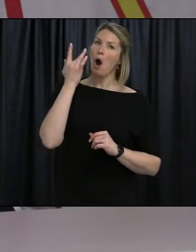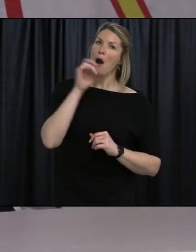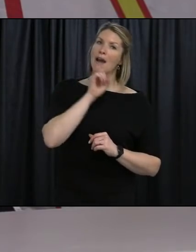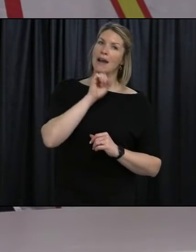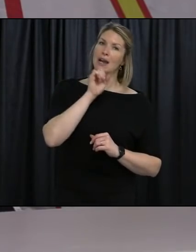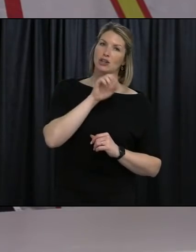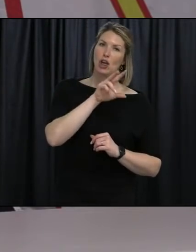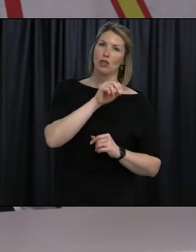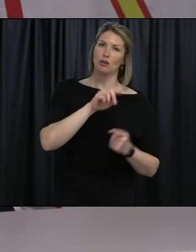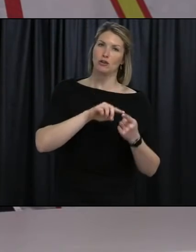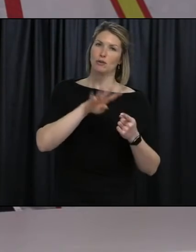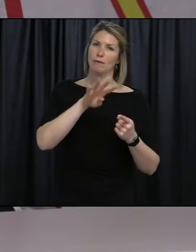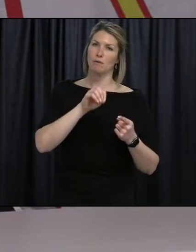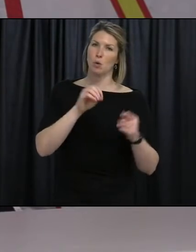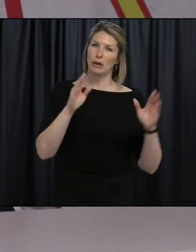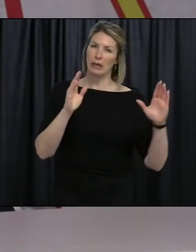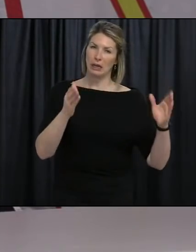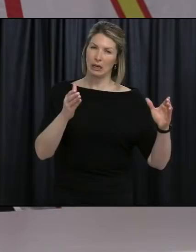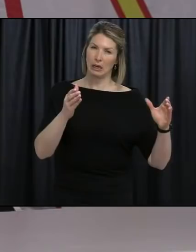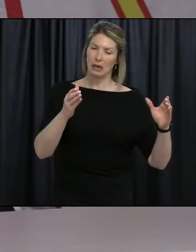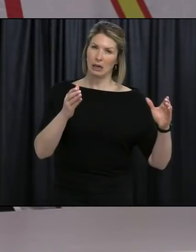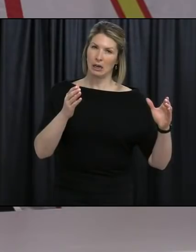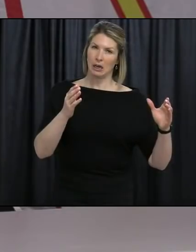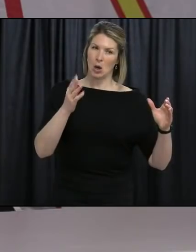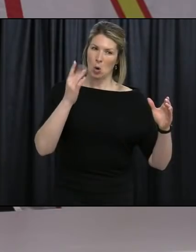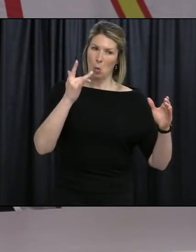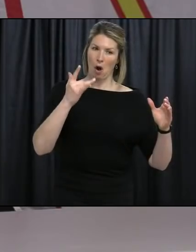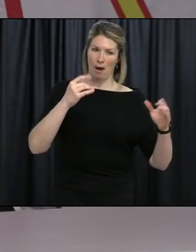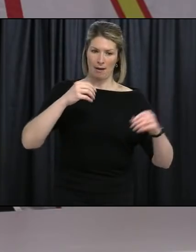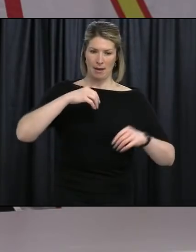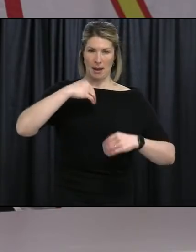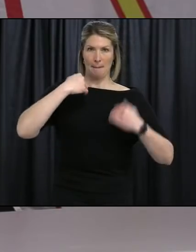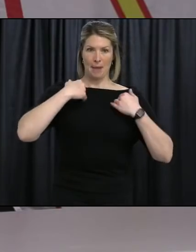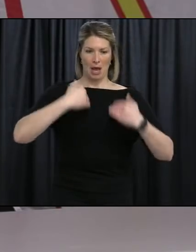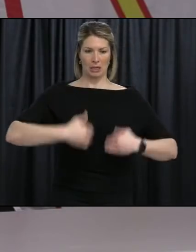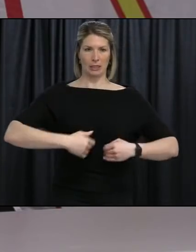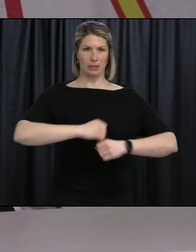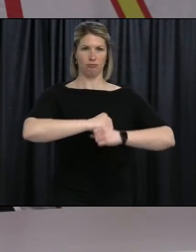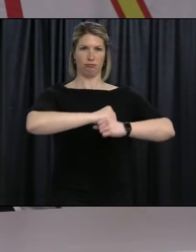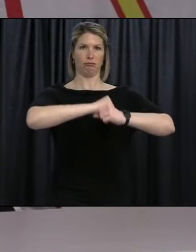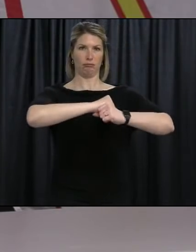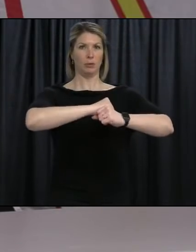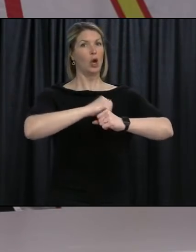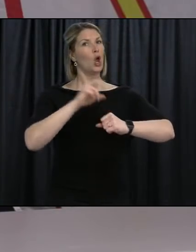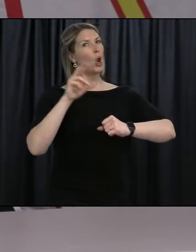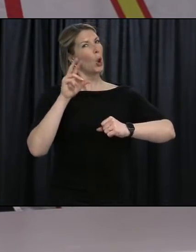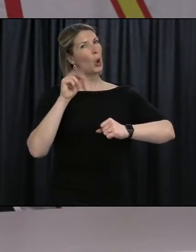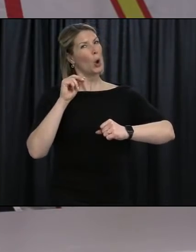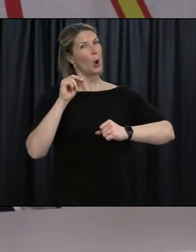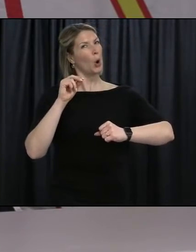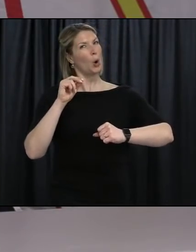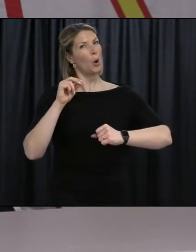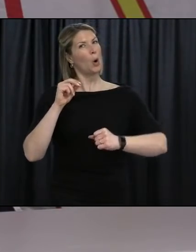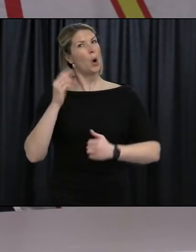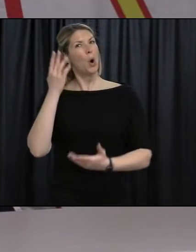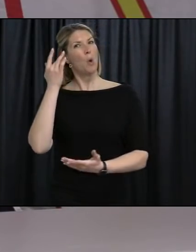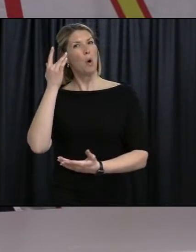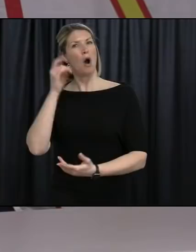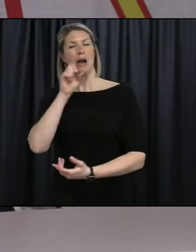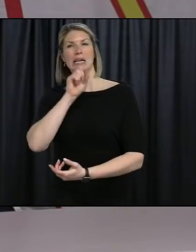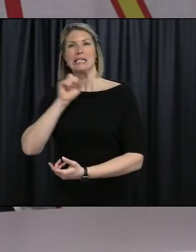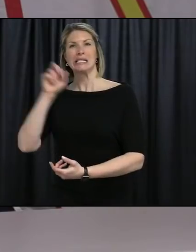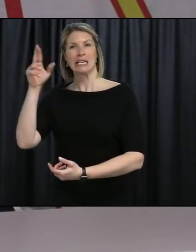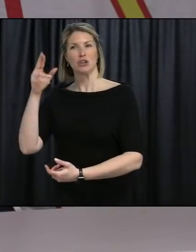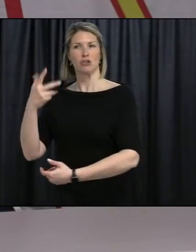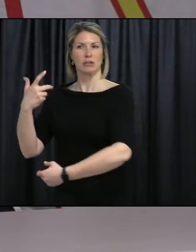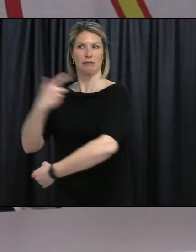may not necessarily be because of susceptibility so much as it is because we've immunized the older population as well.